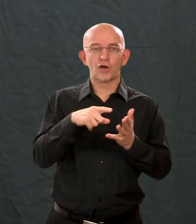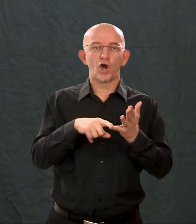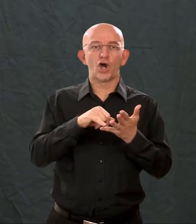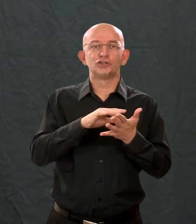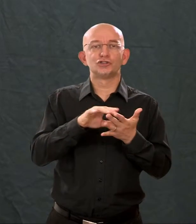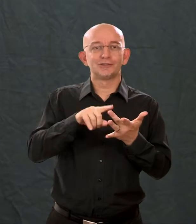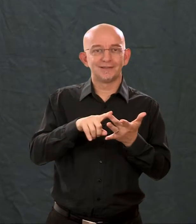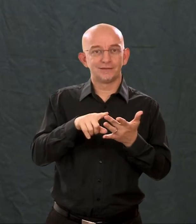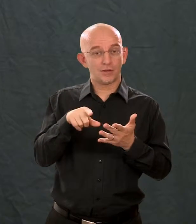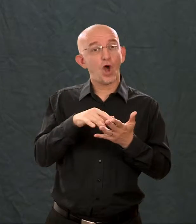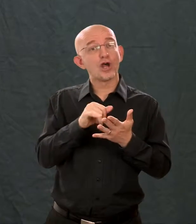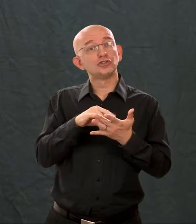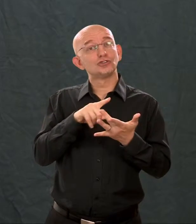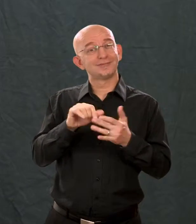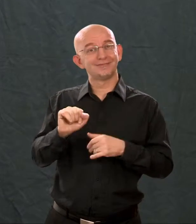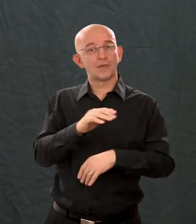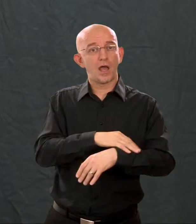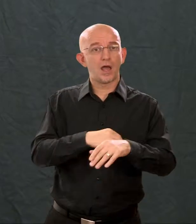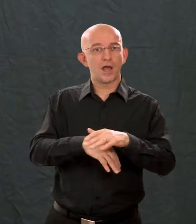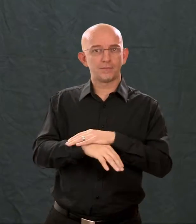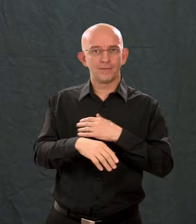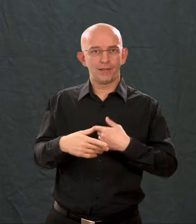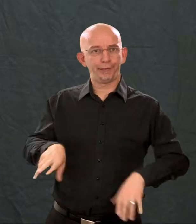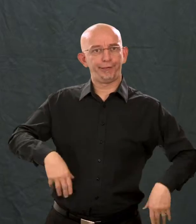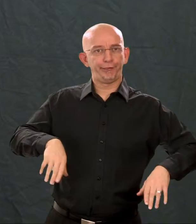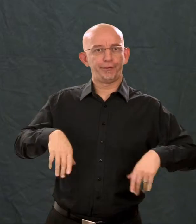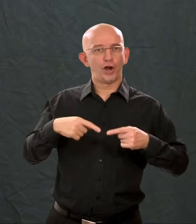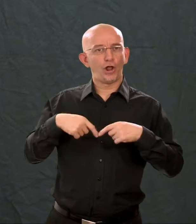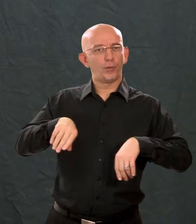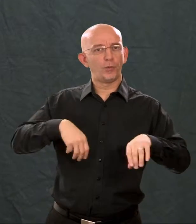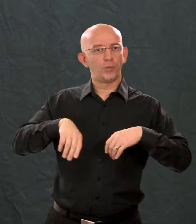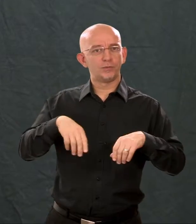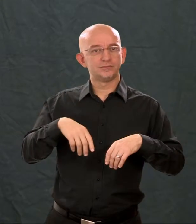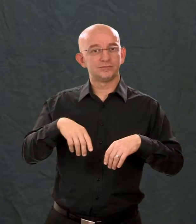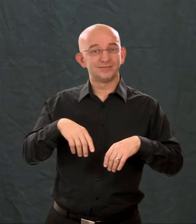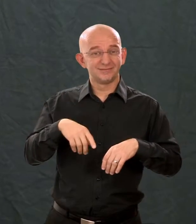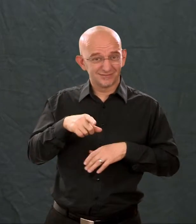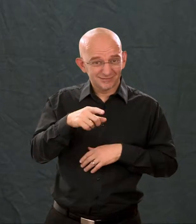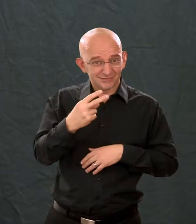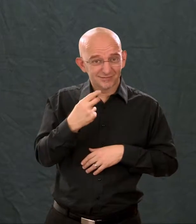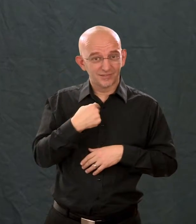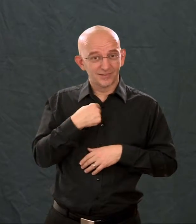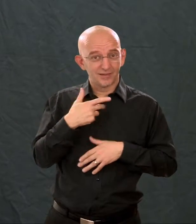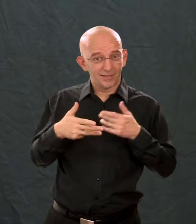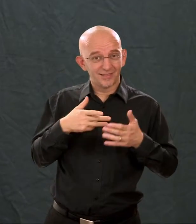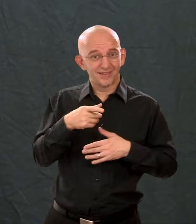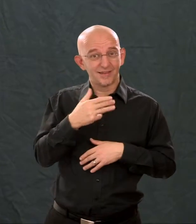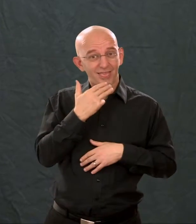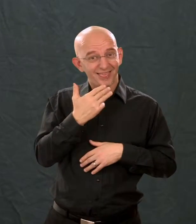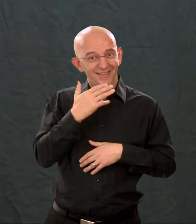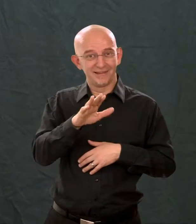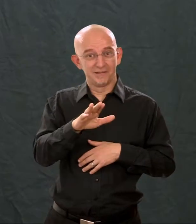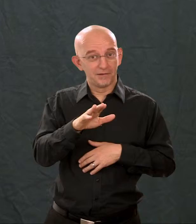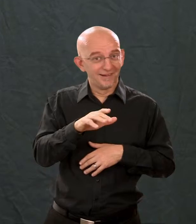Katya. Then there was Ushi, and Ushi's arms and legs were very loose. Are you getting bored yet? No.